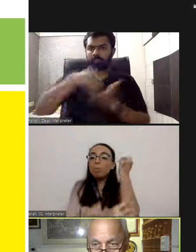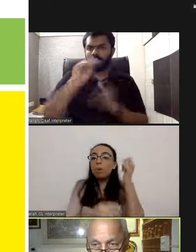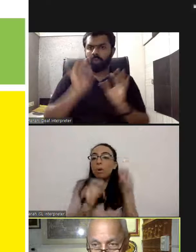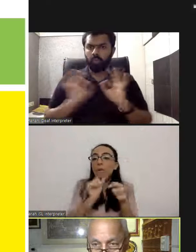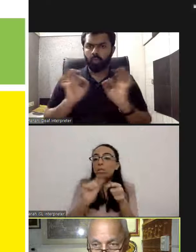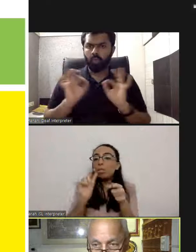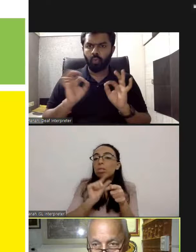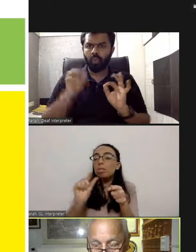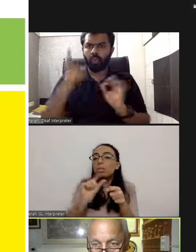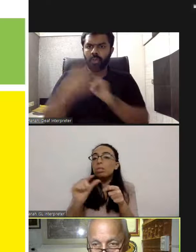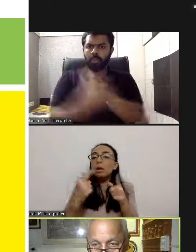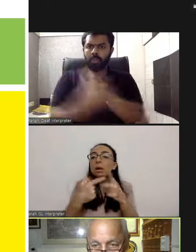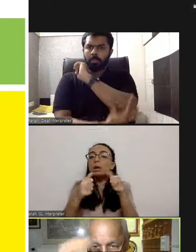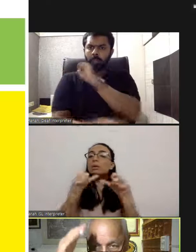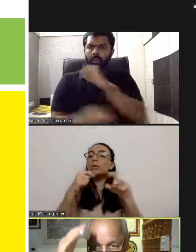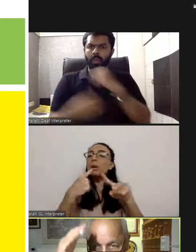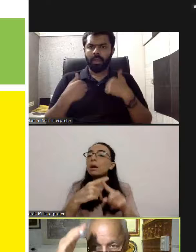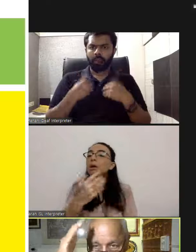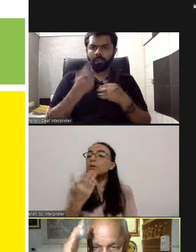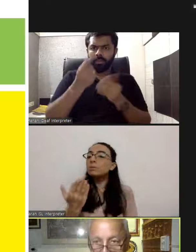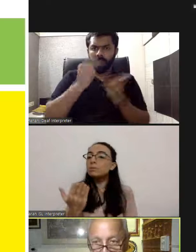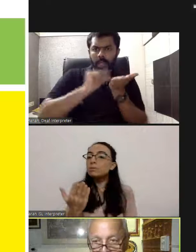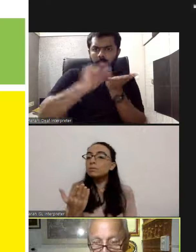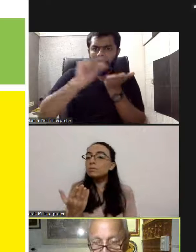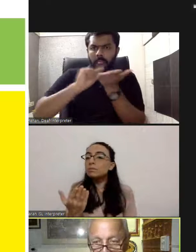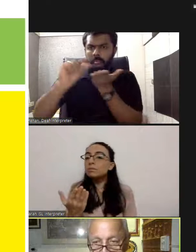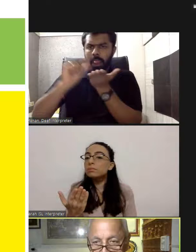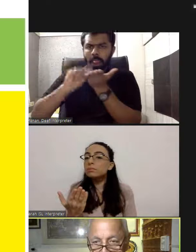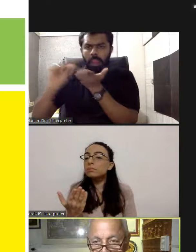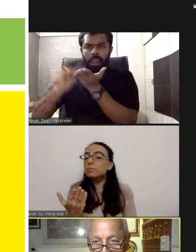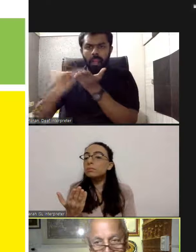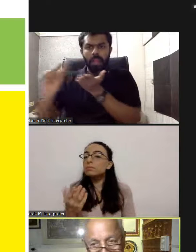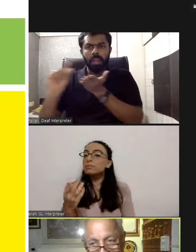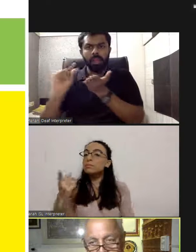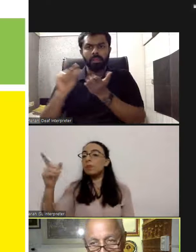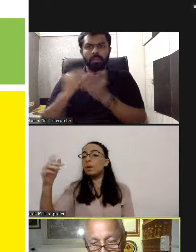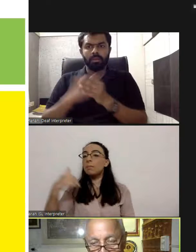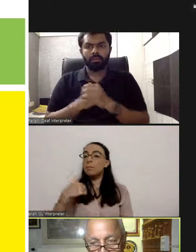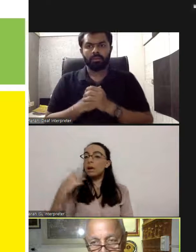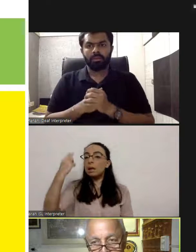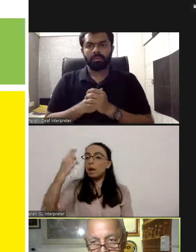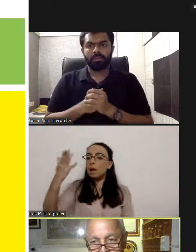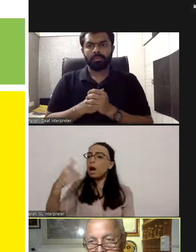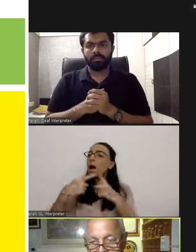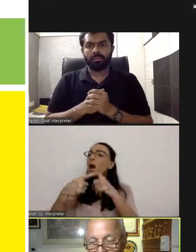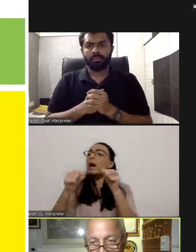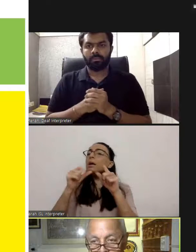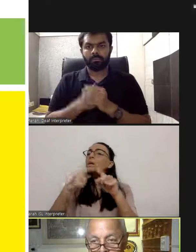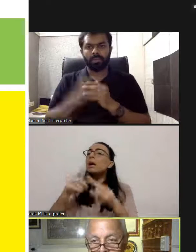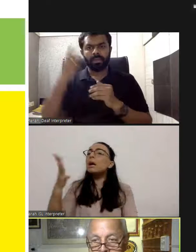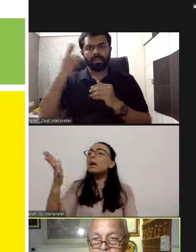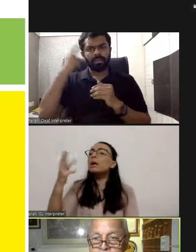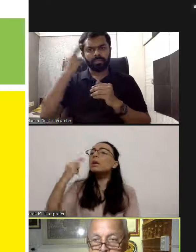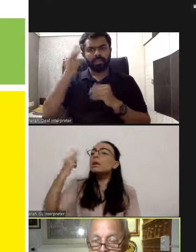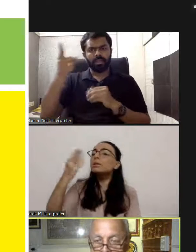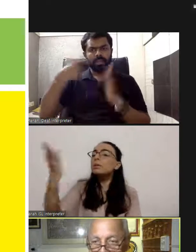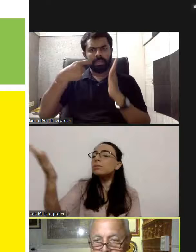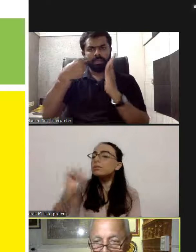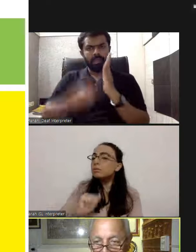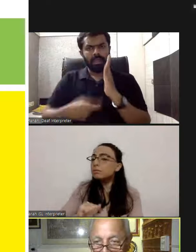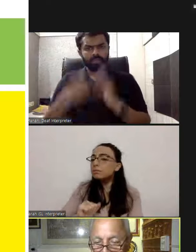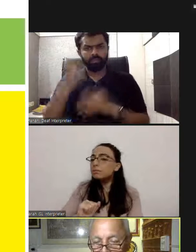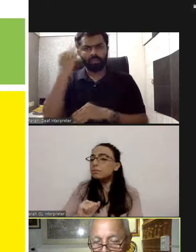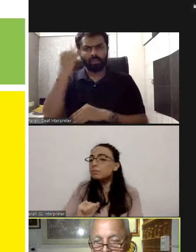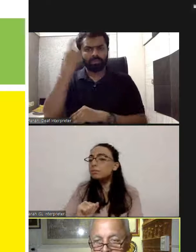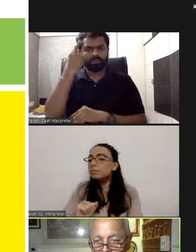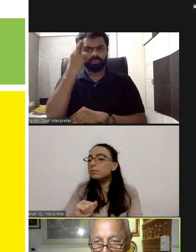taxed. They should be taxed. For whatever reason they are not taxed, I don't know. If their income